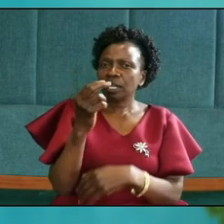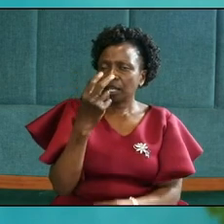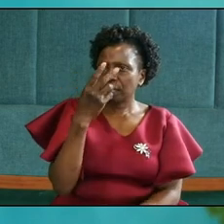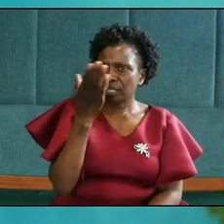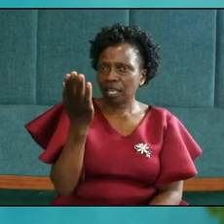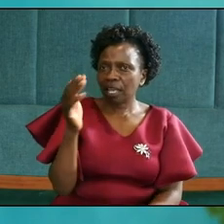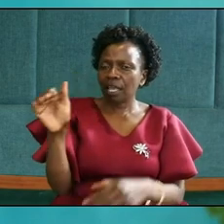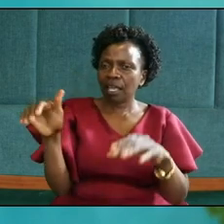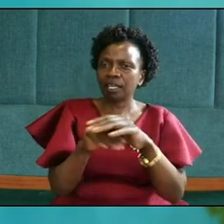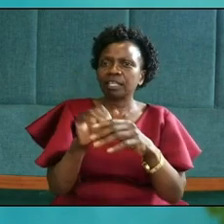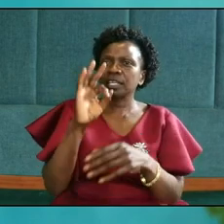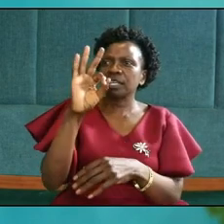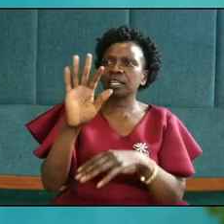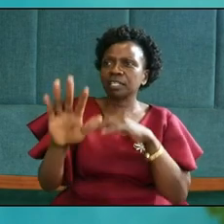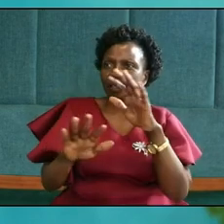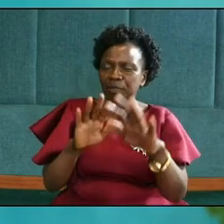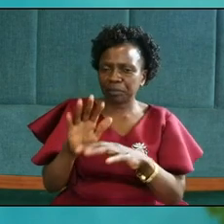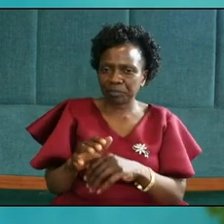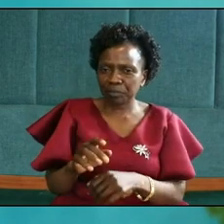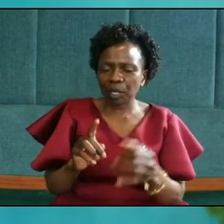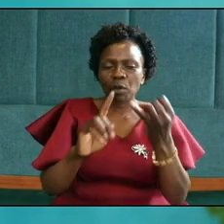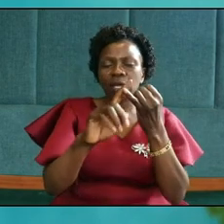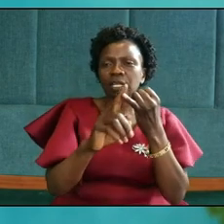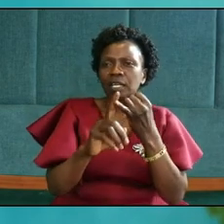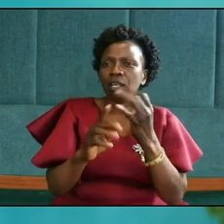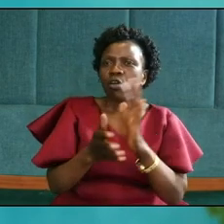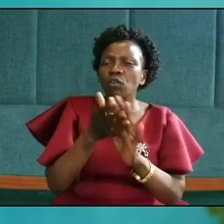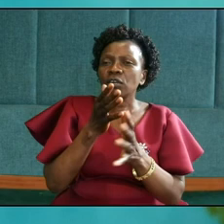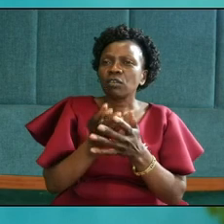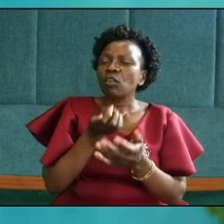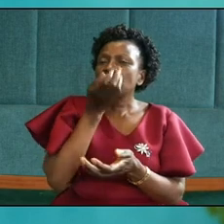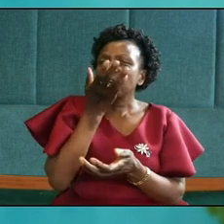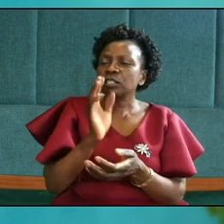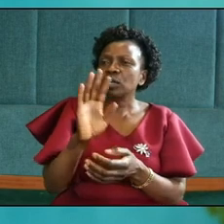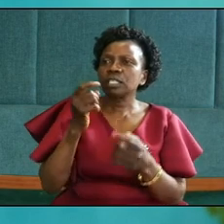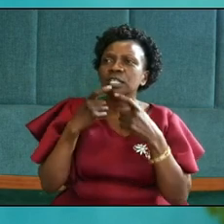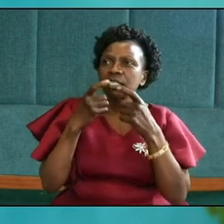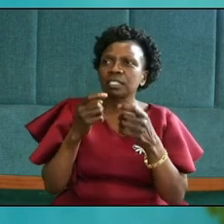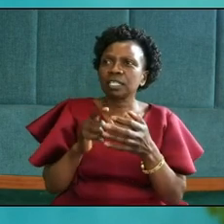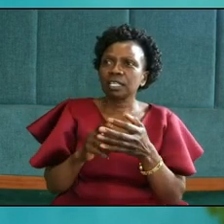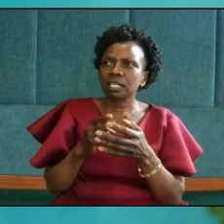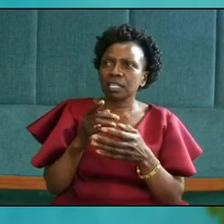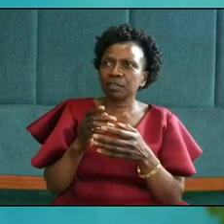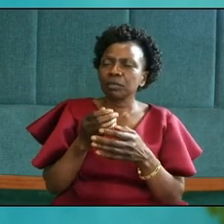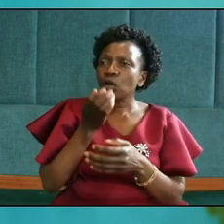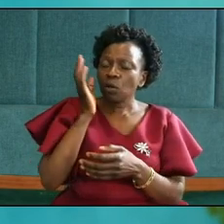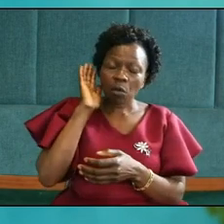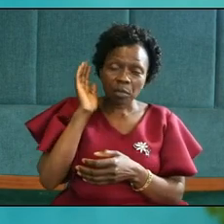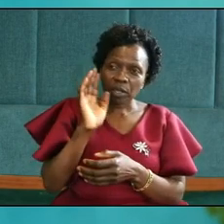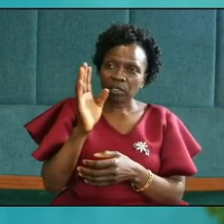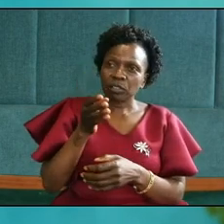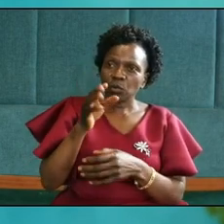steps. Number one, confess your sins. Number two, repent your sins. And number three, obey his